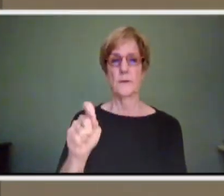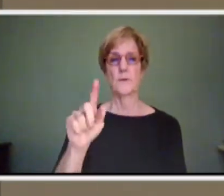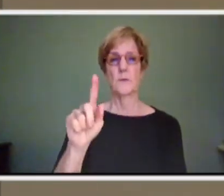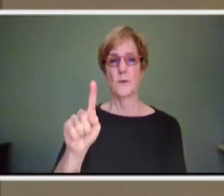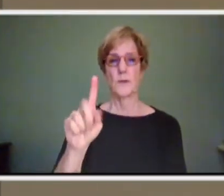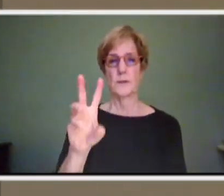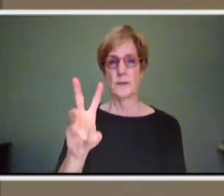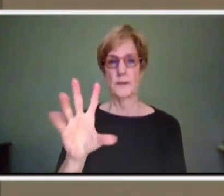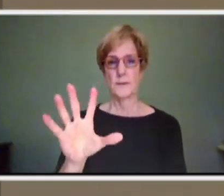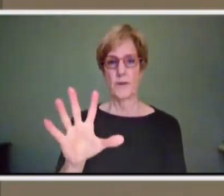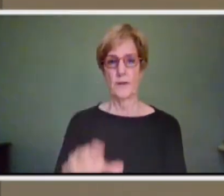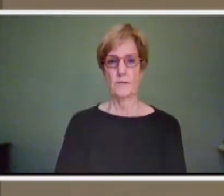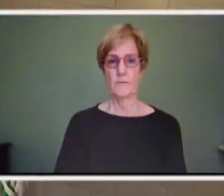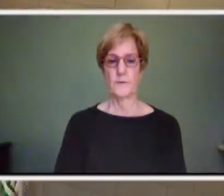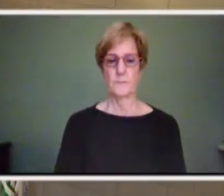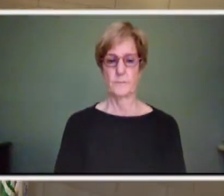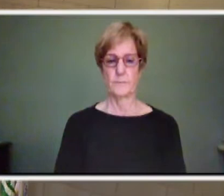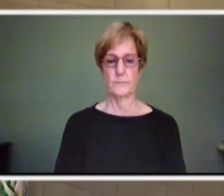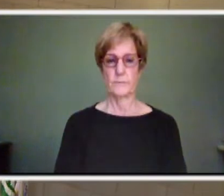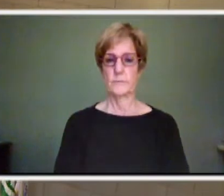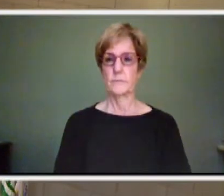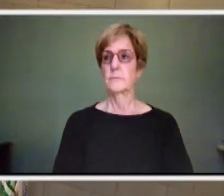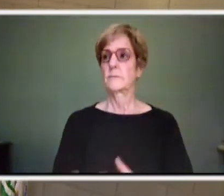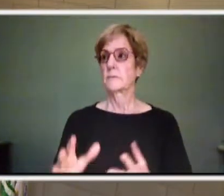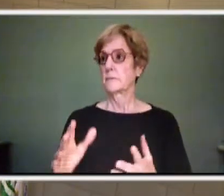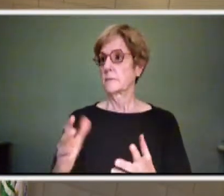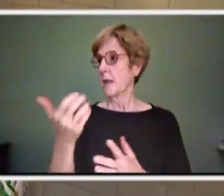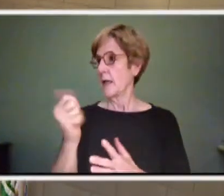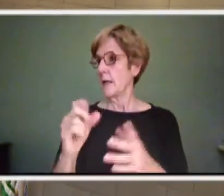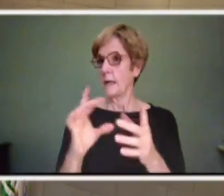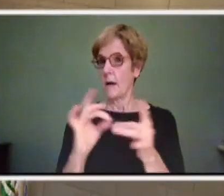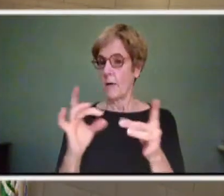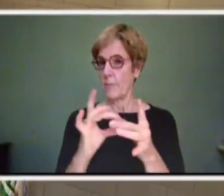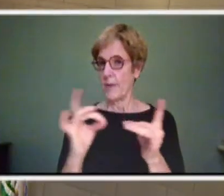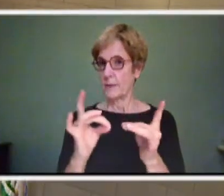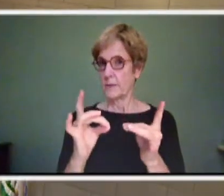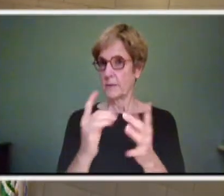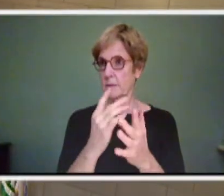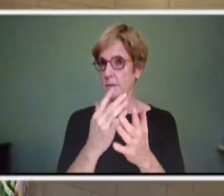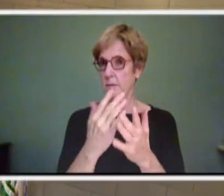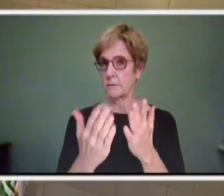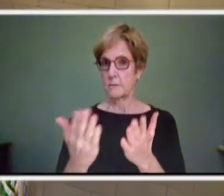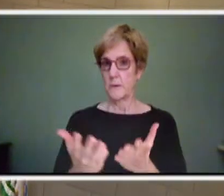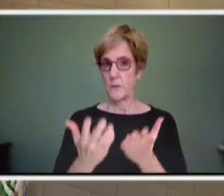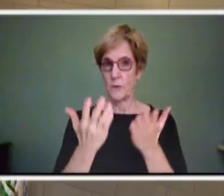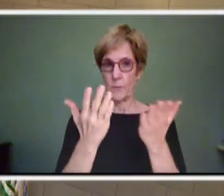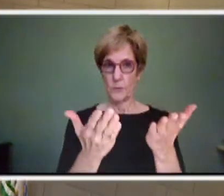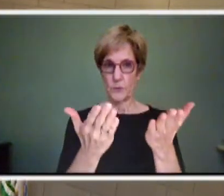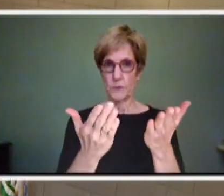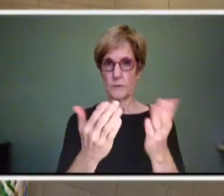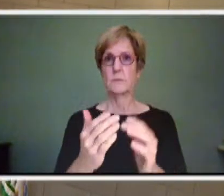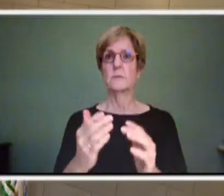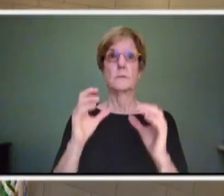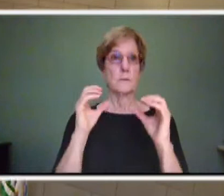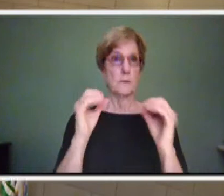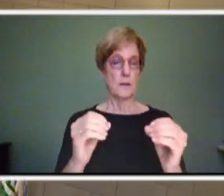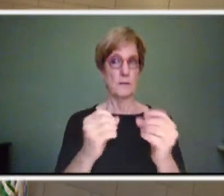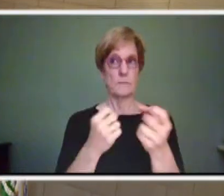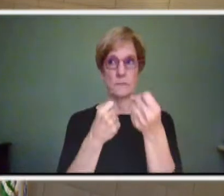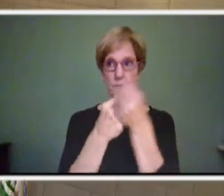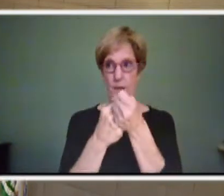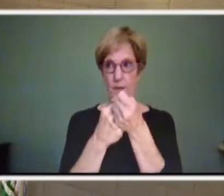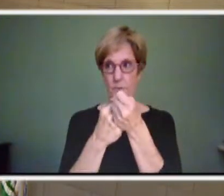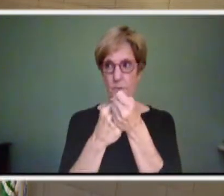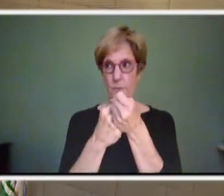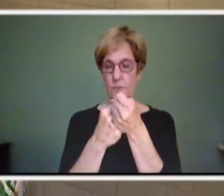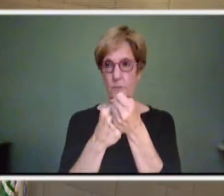2022-165. Do I have any comments on the motion? Hearing none. All in favor of the